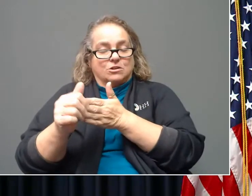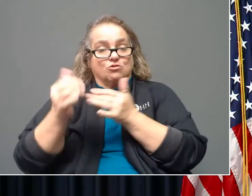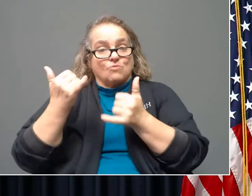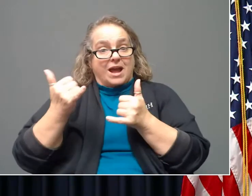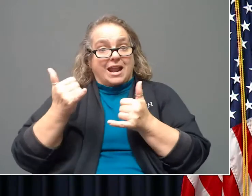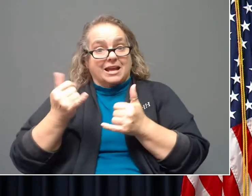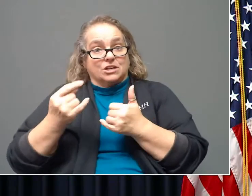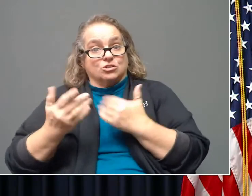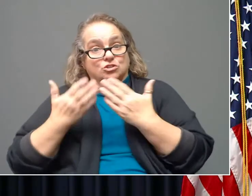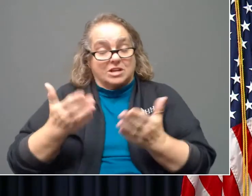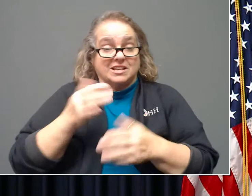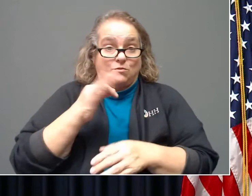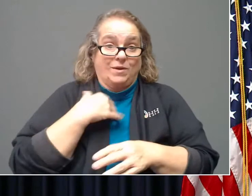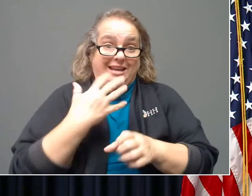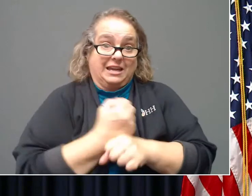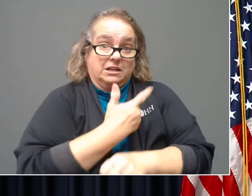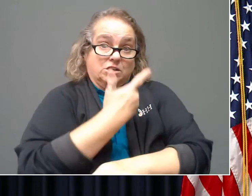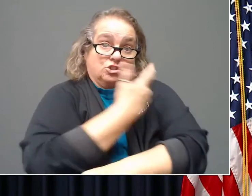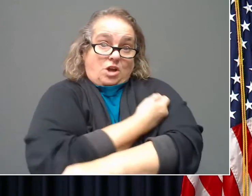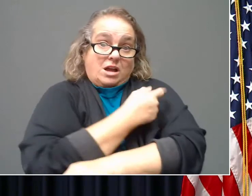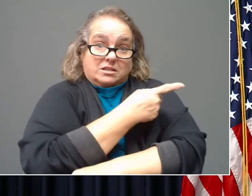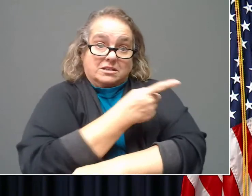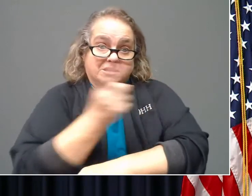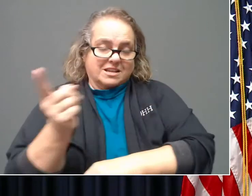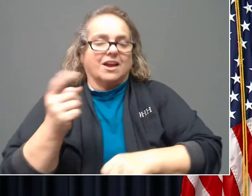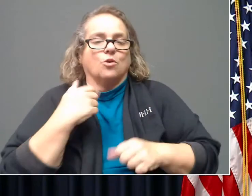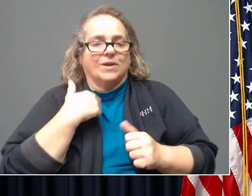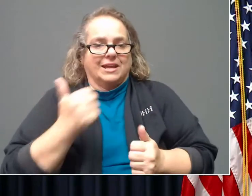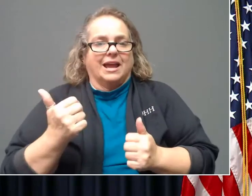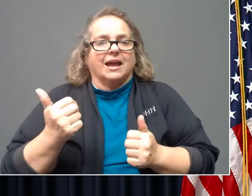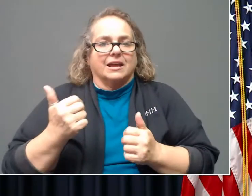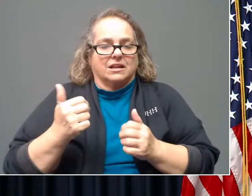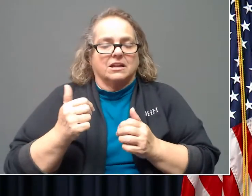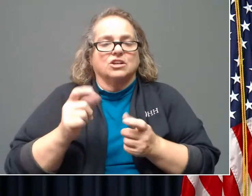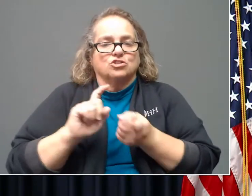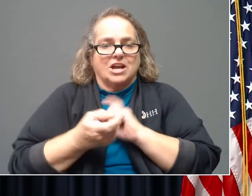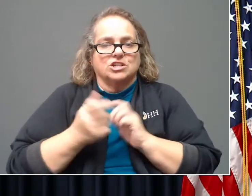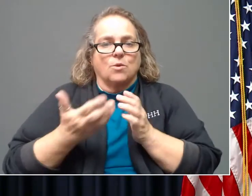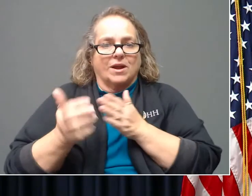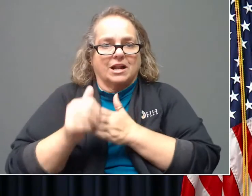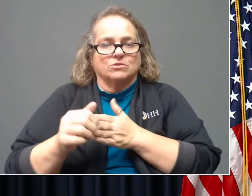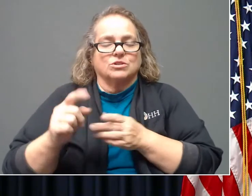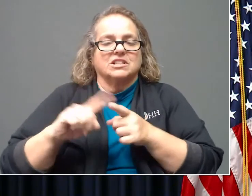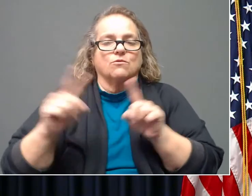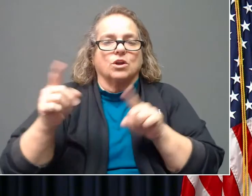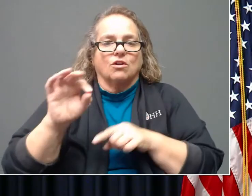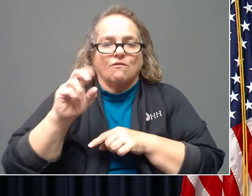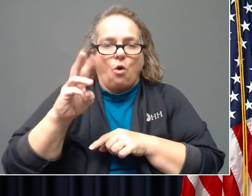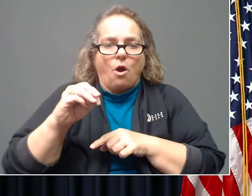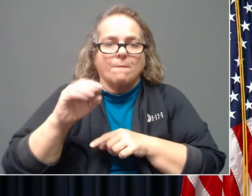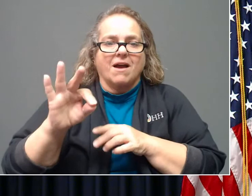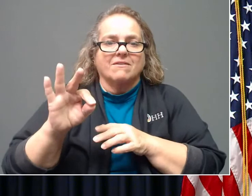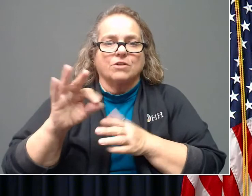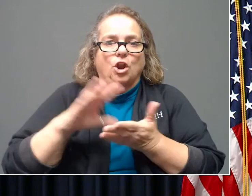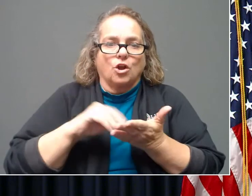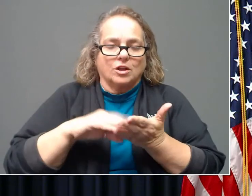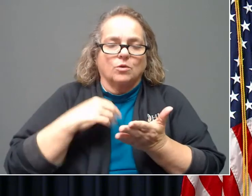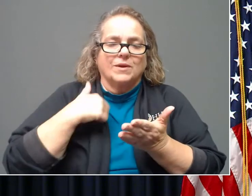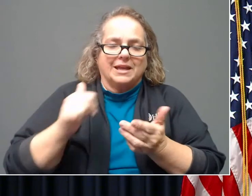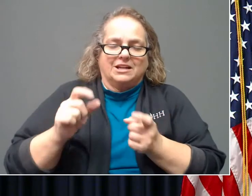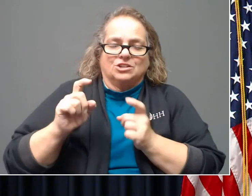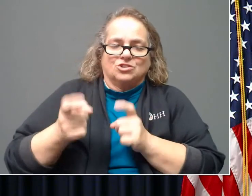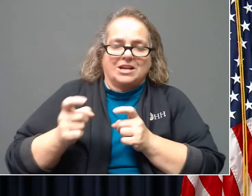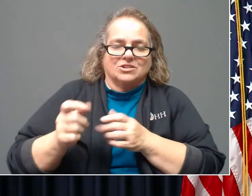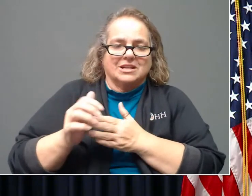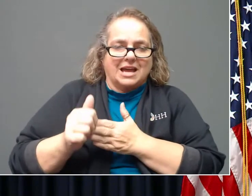different forms of learning when counties are in different places. We will be able to ease that guidance, we hope,